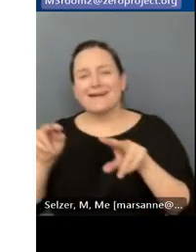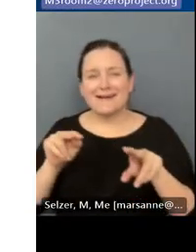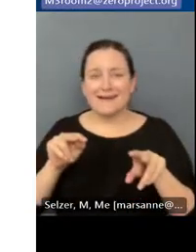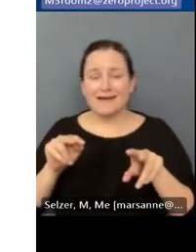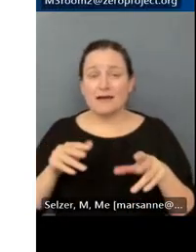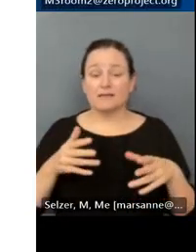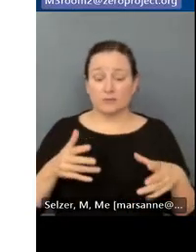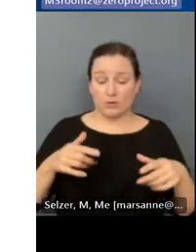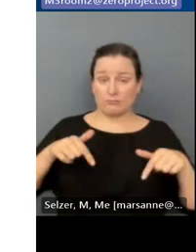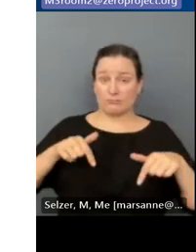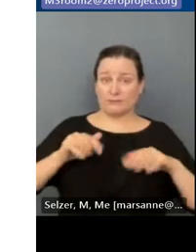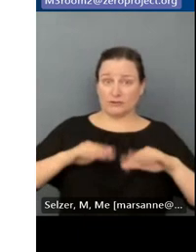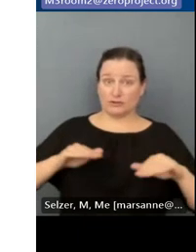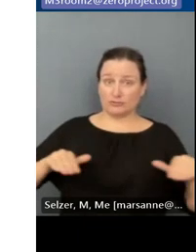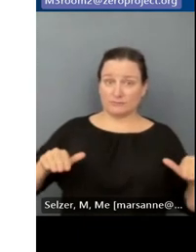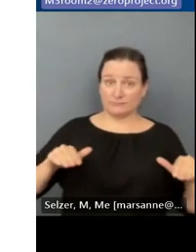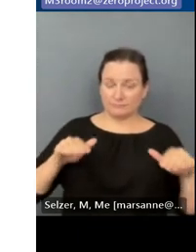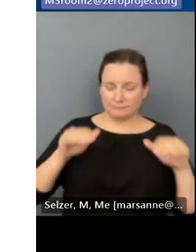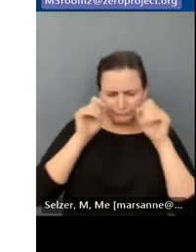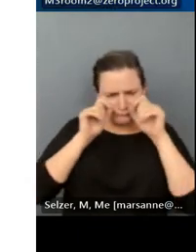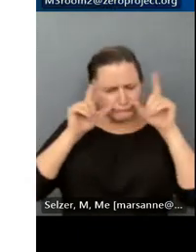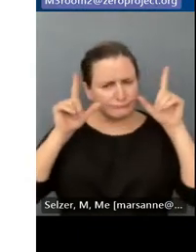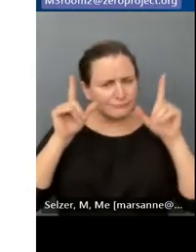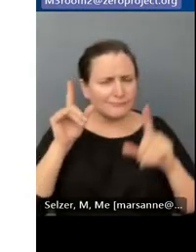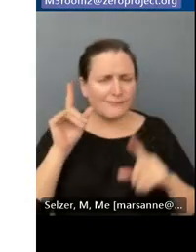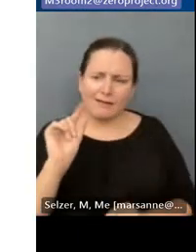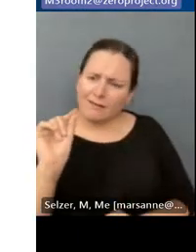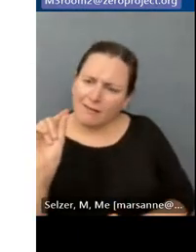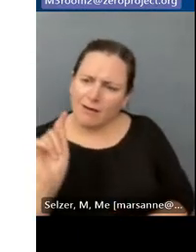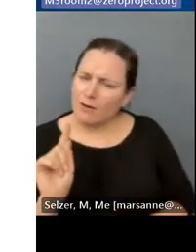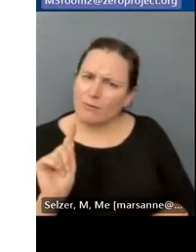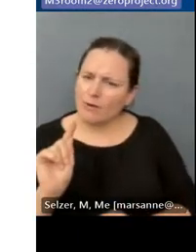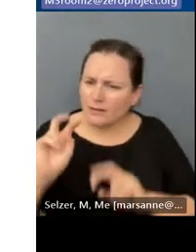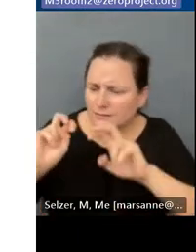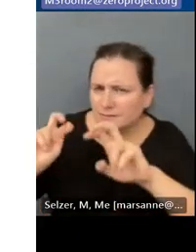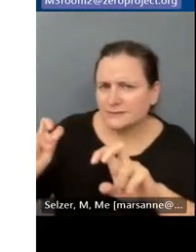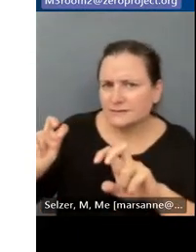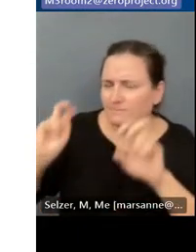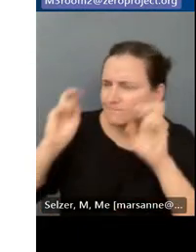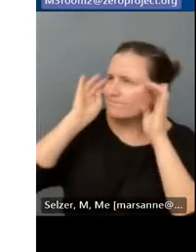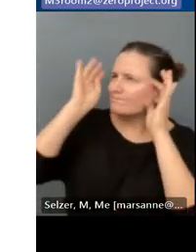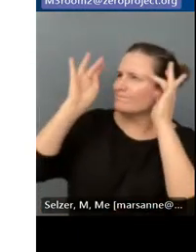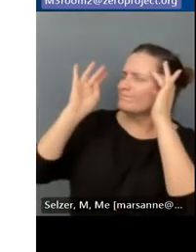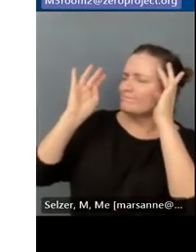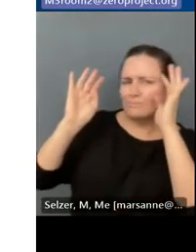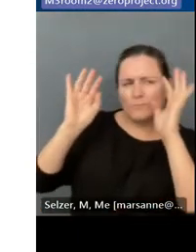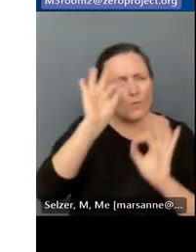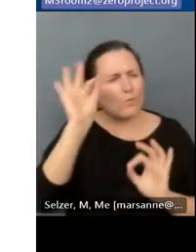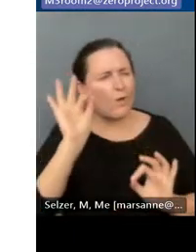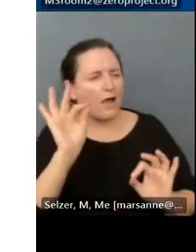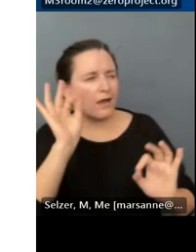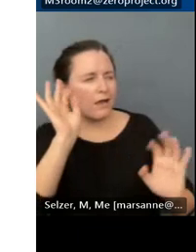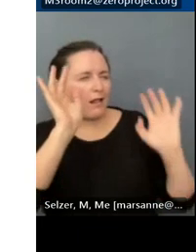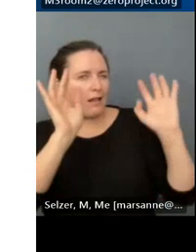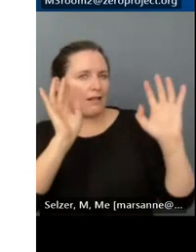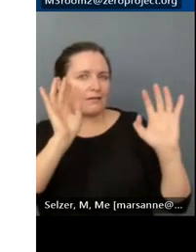curiosity, fostering critical thinking about things that matter in our daily lives.